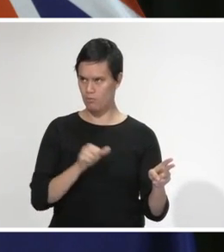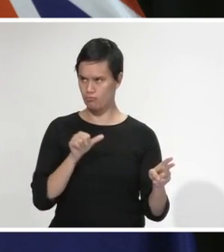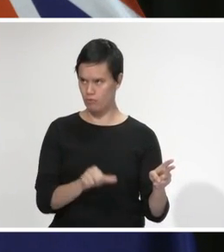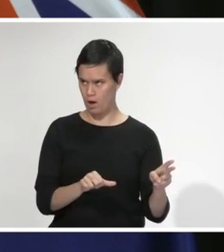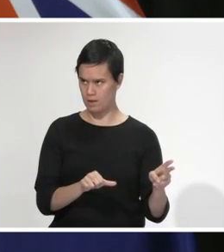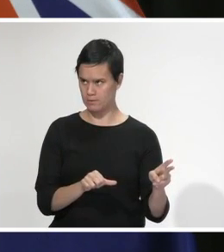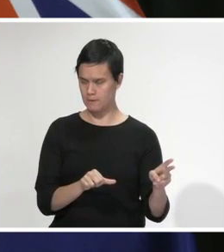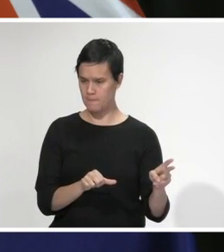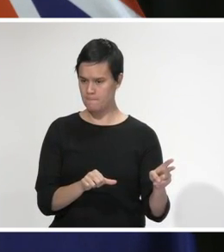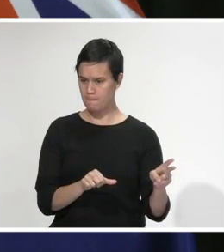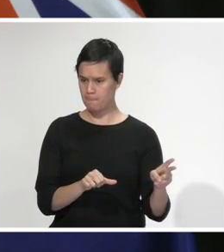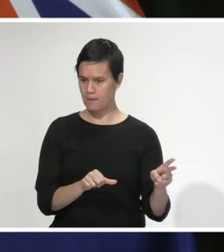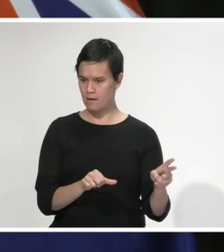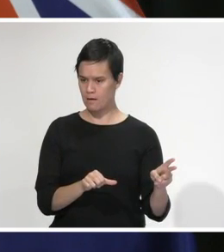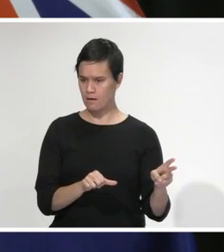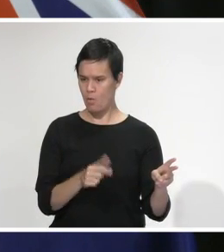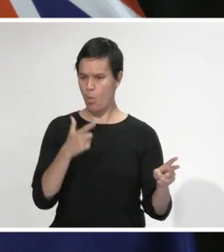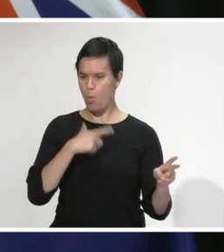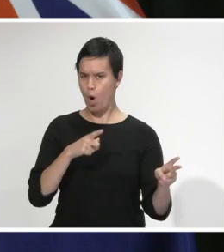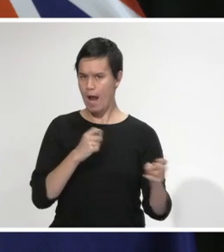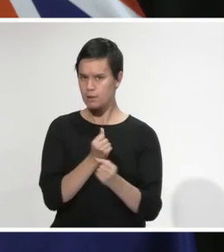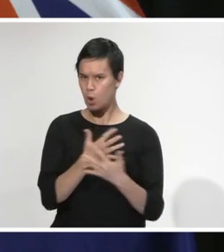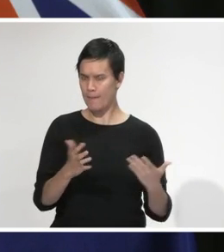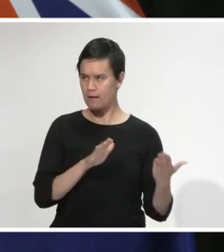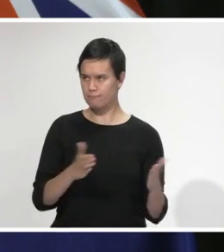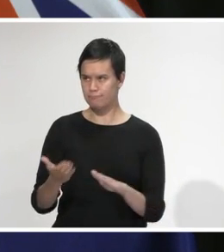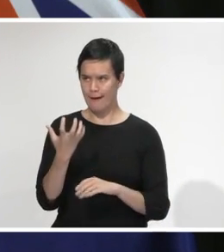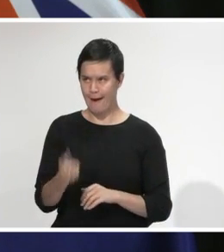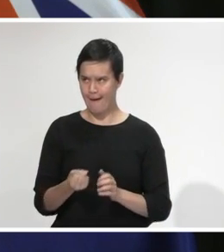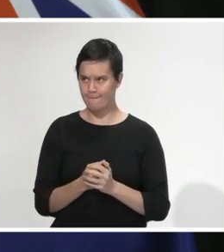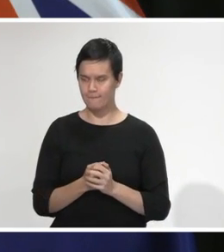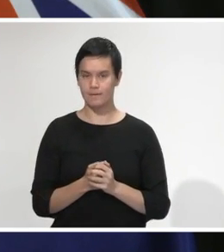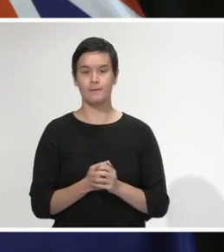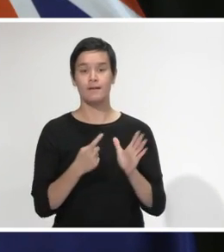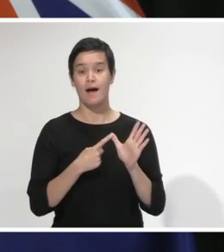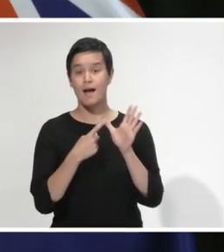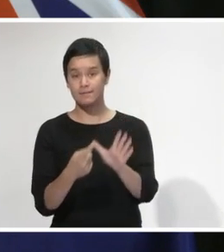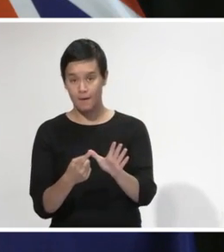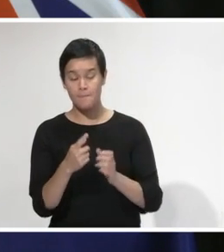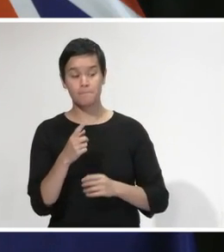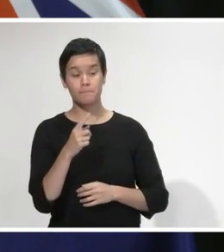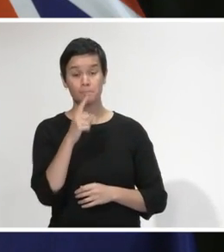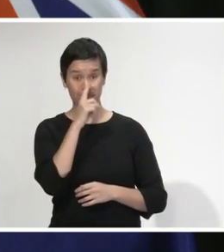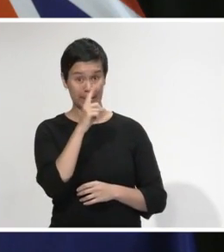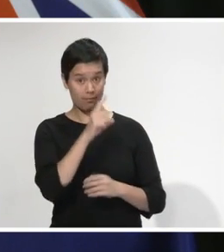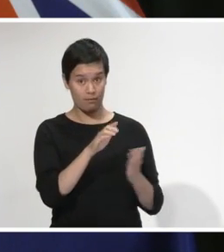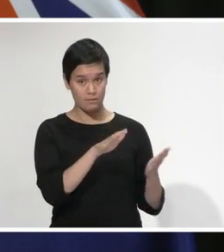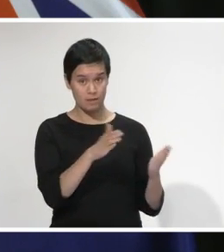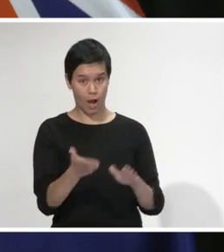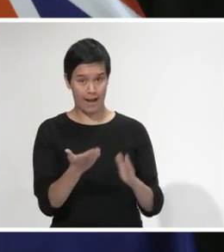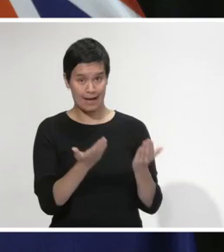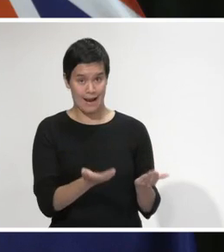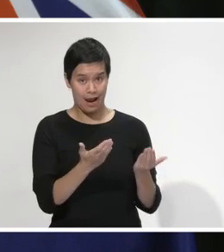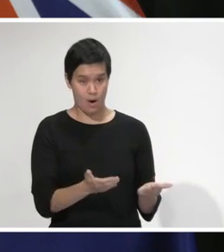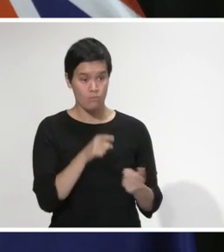died? So two comments there. First of all, of course, the deaths that are occurring now are a result of infections that